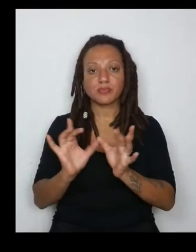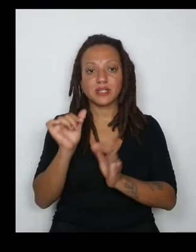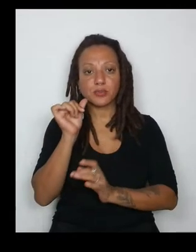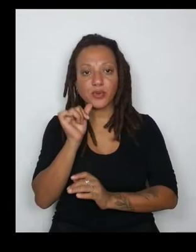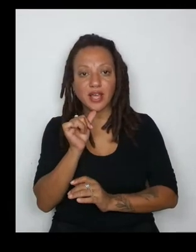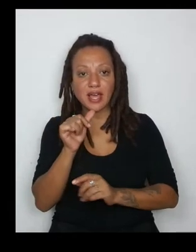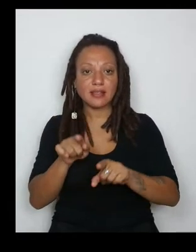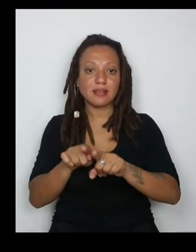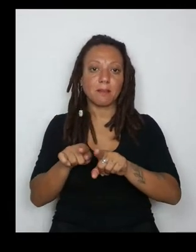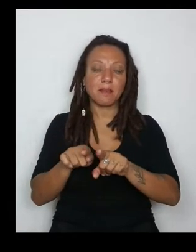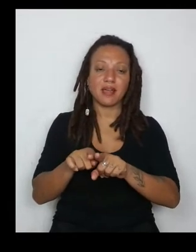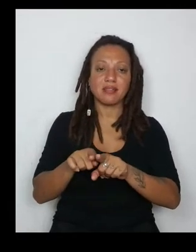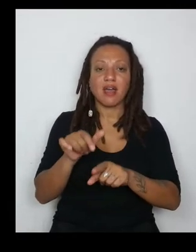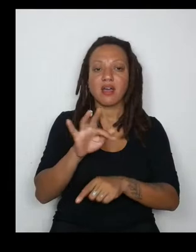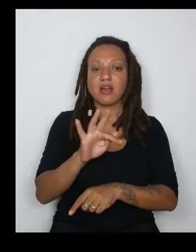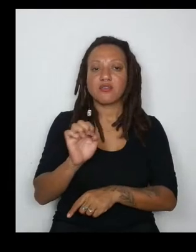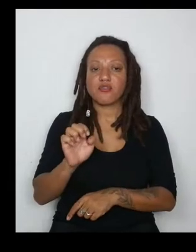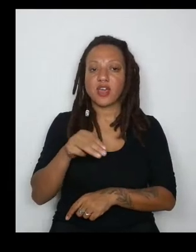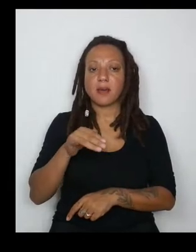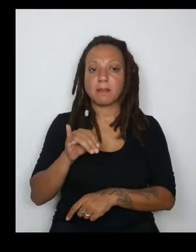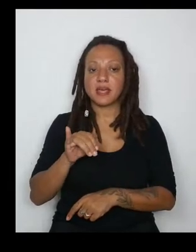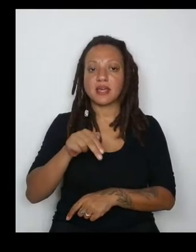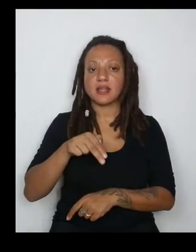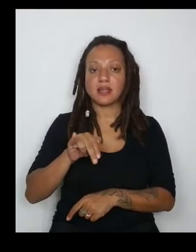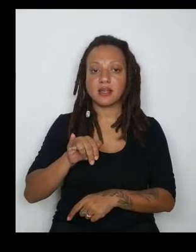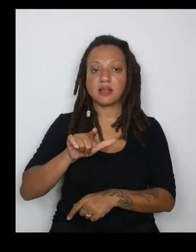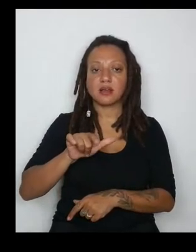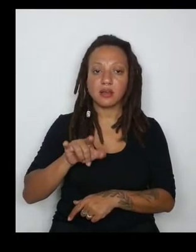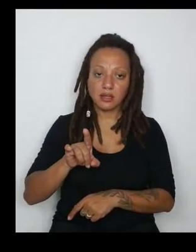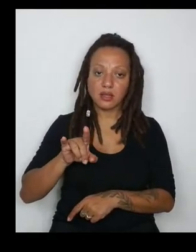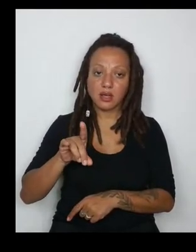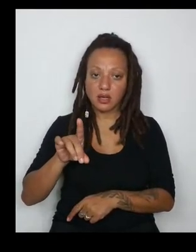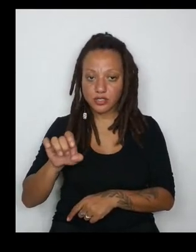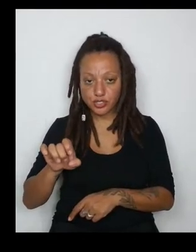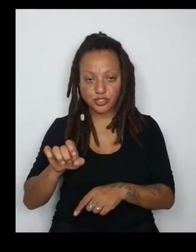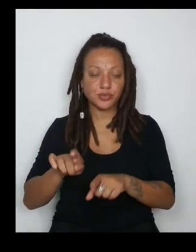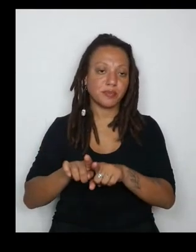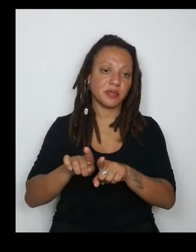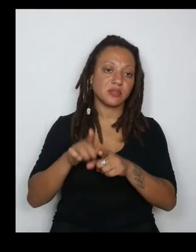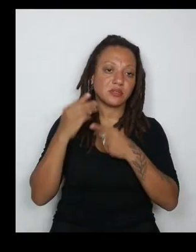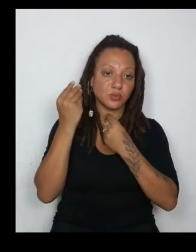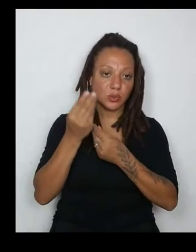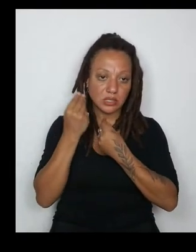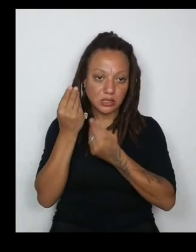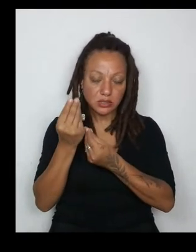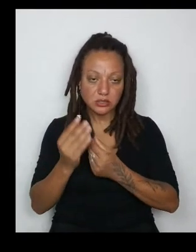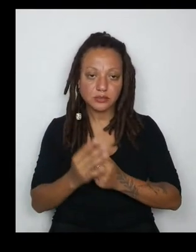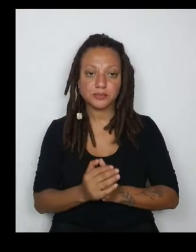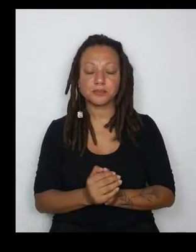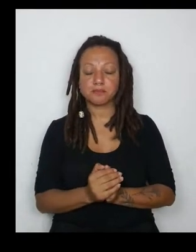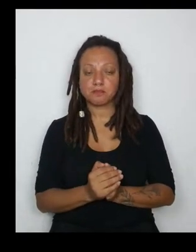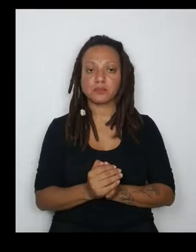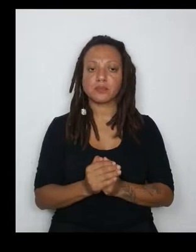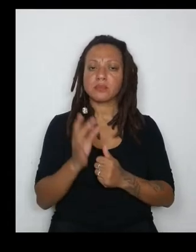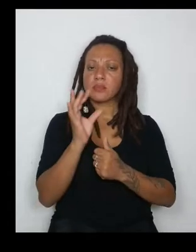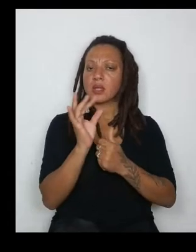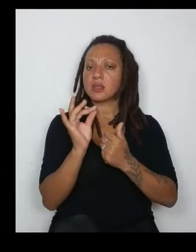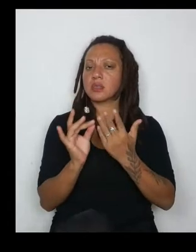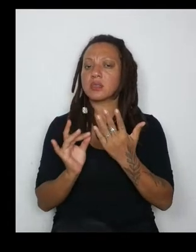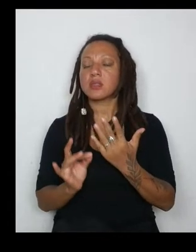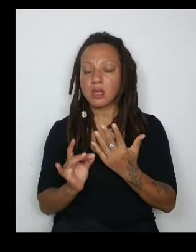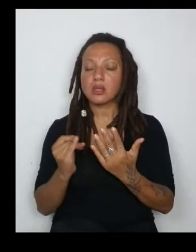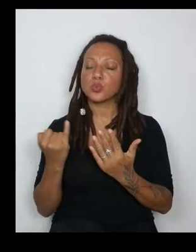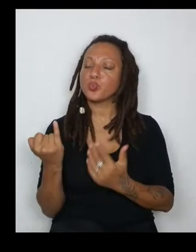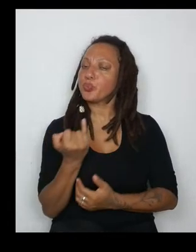sexuality indeed also to be extracted these are also topics which scholars around gurgaon have spent so